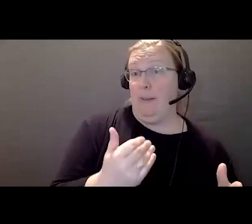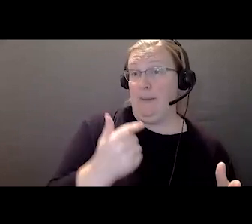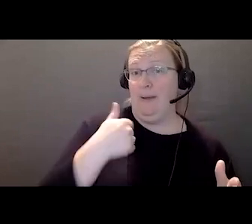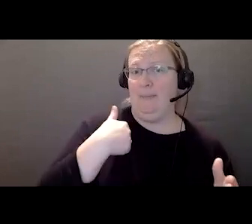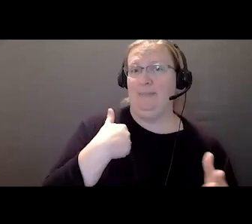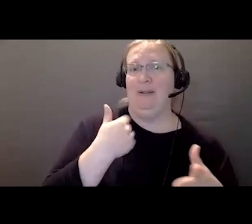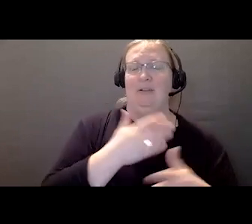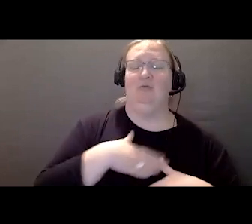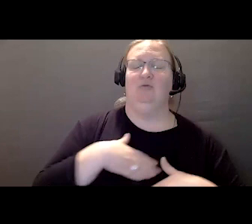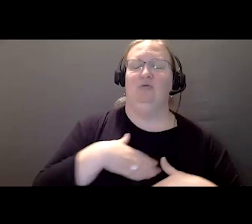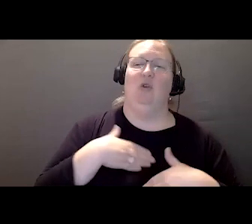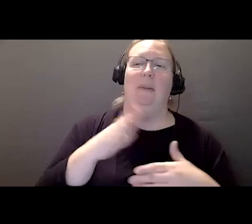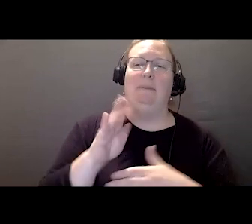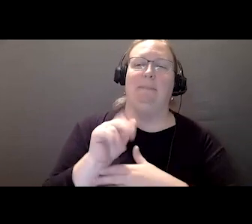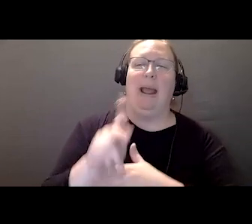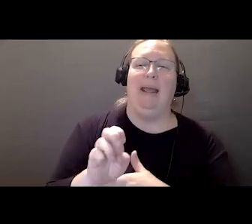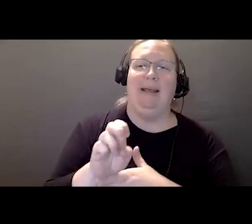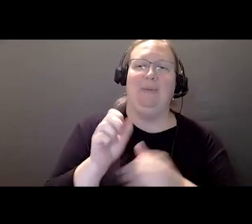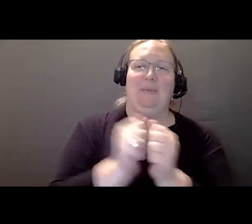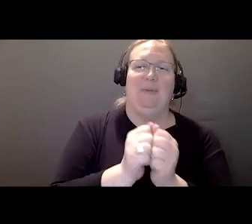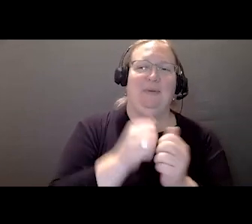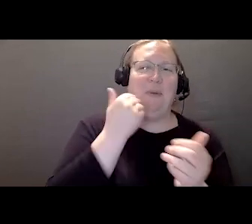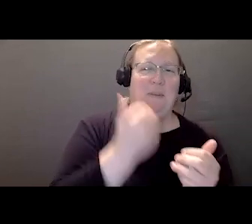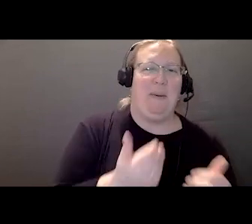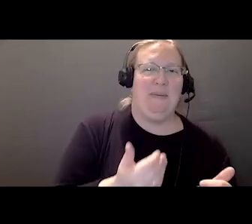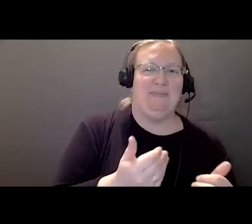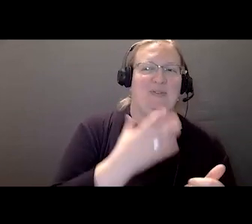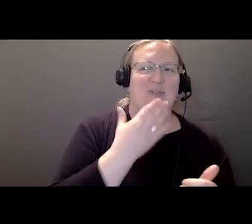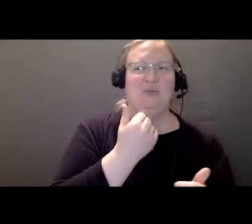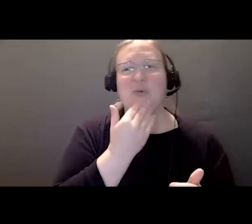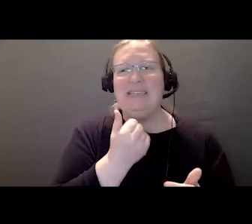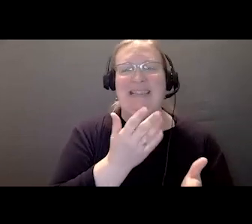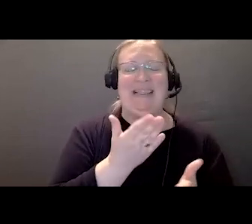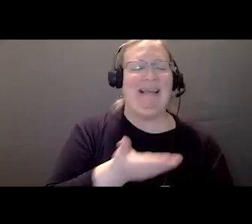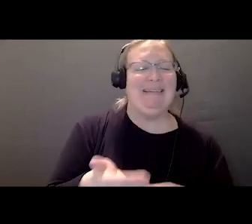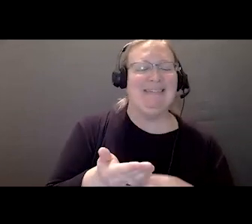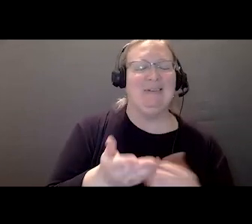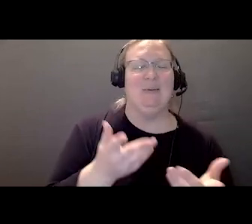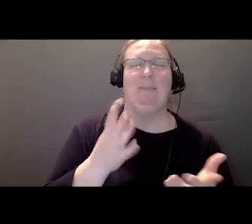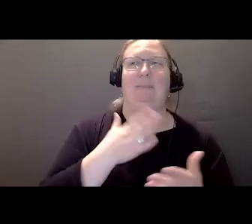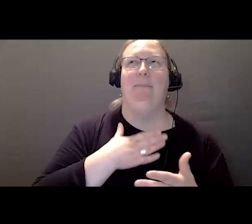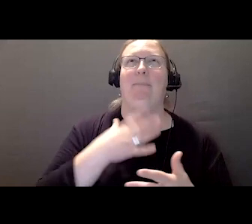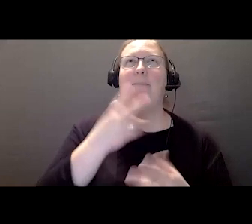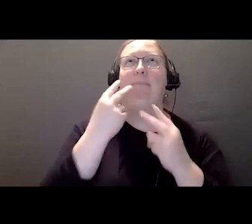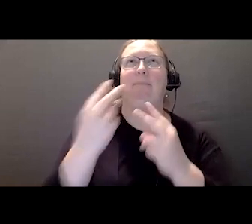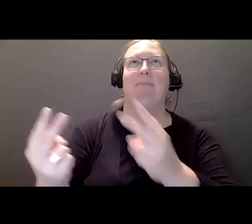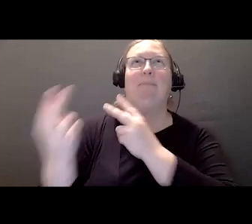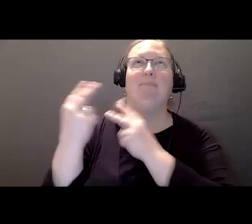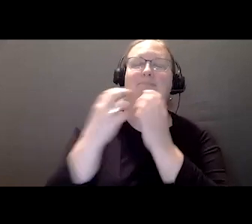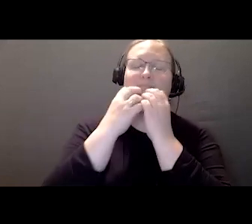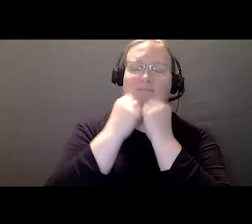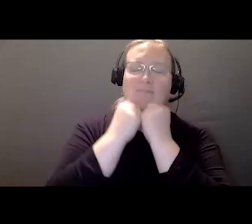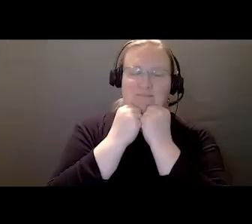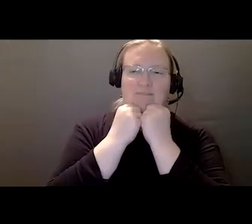I enjoyed baking many sweets with my grandmother. Those are some of my best memories. My